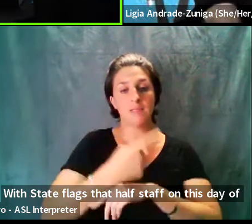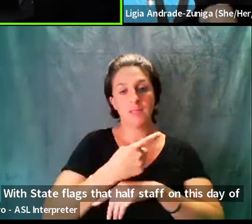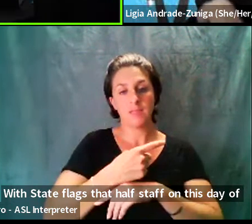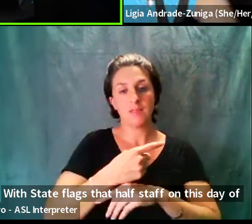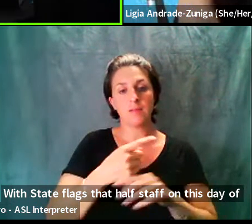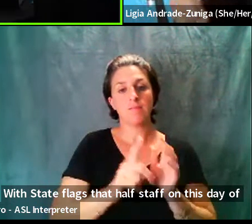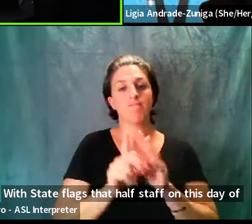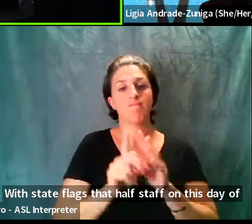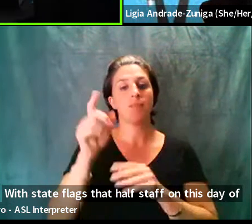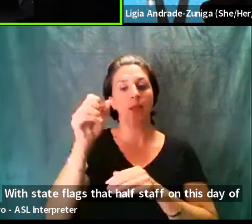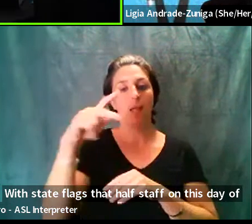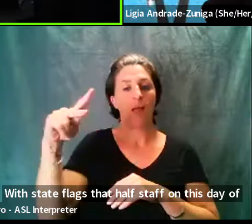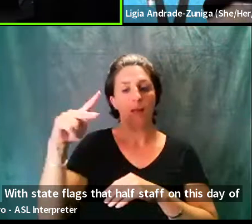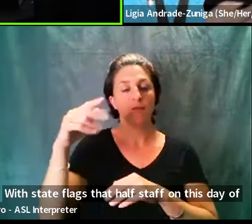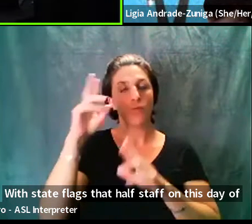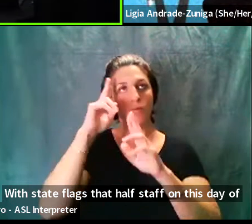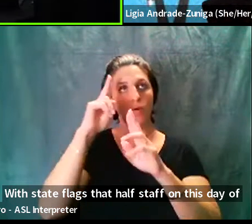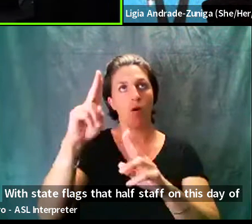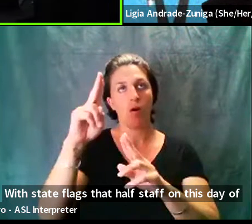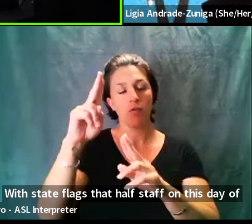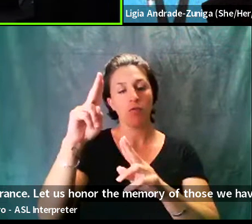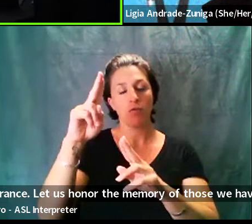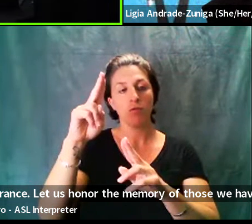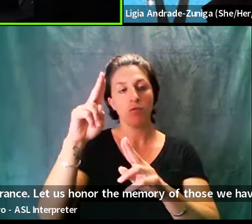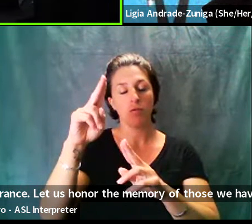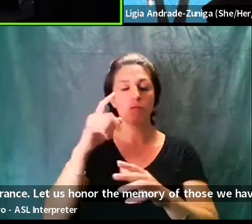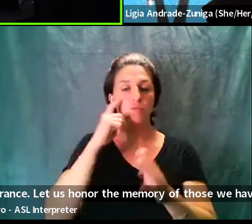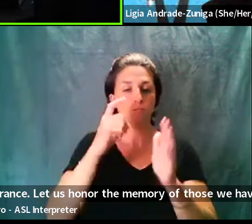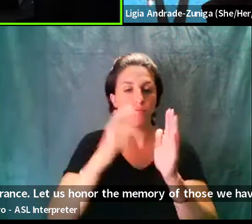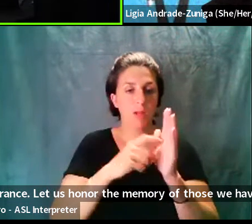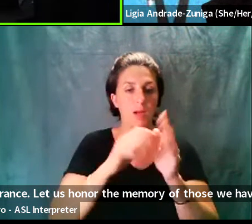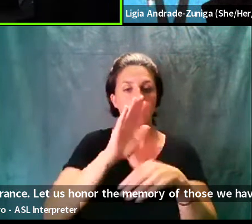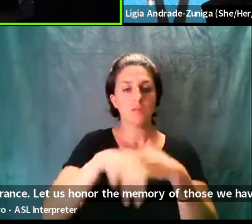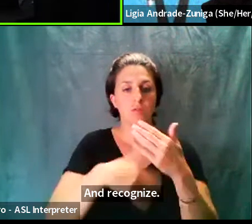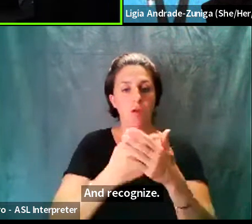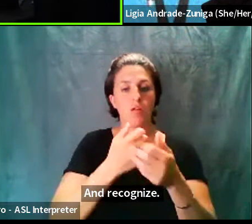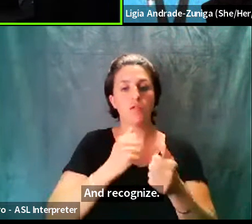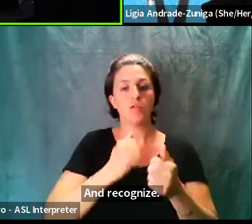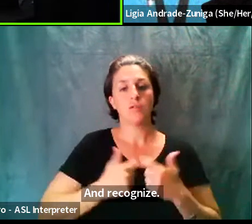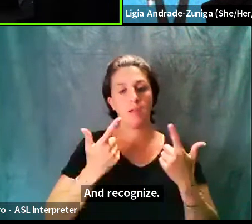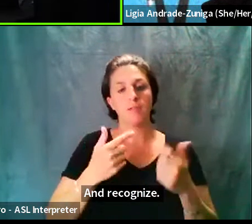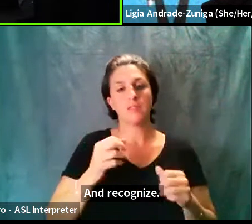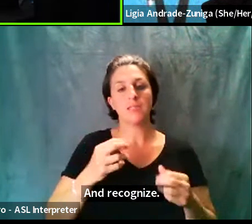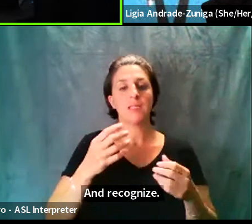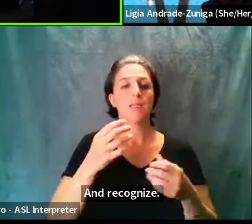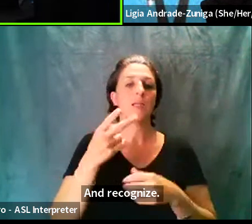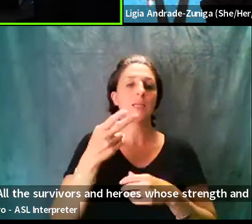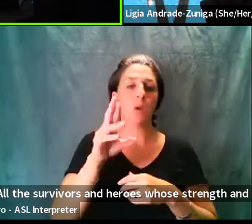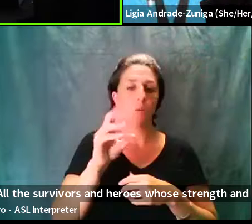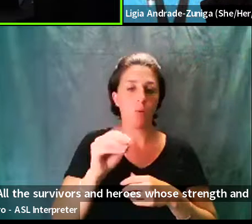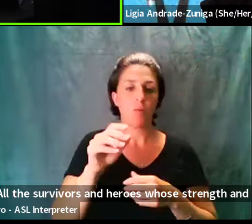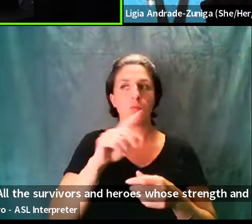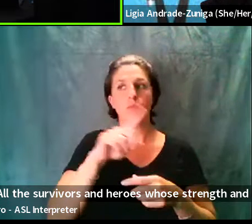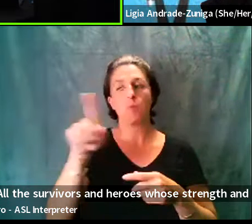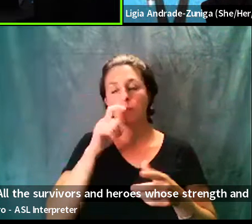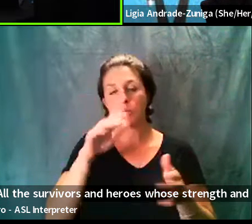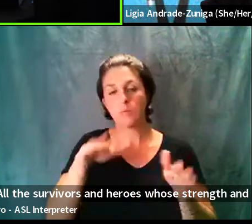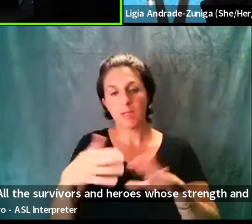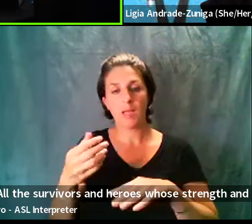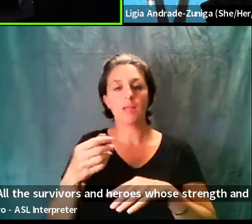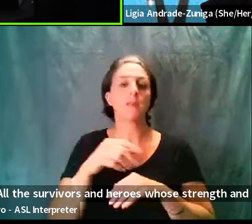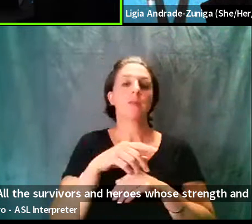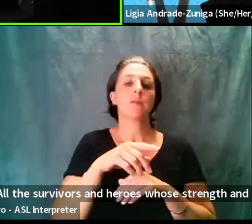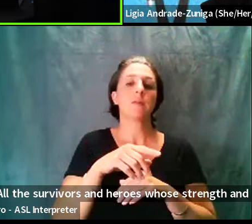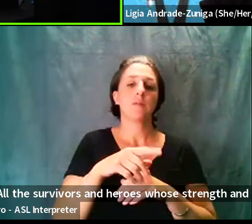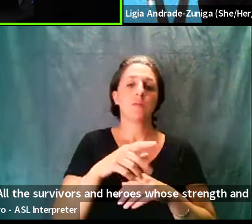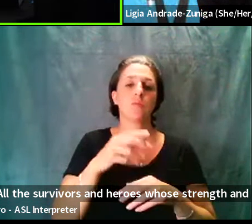we have lost and recognize all the survivors and heroes whose strength and perseverance reflect the very best of our